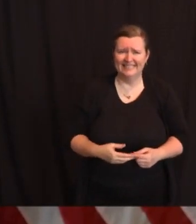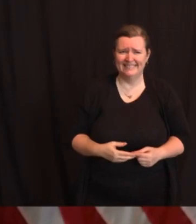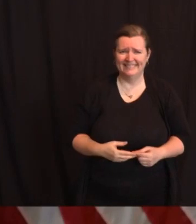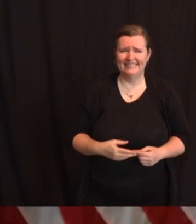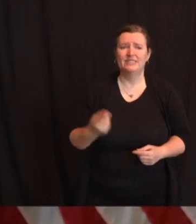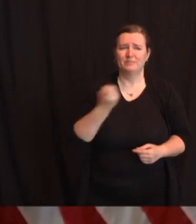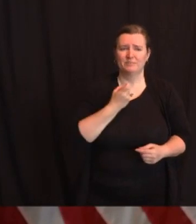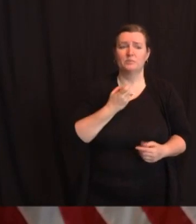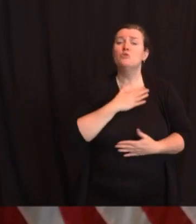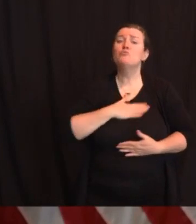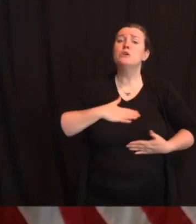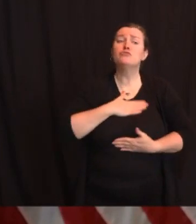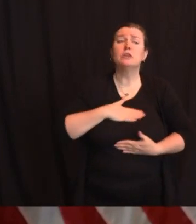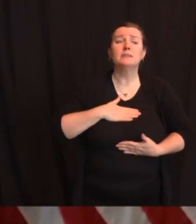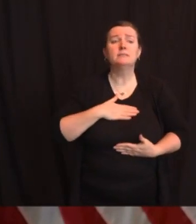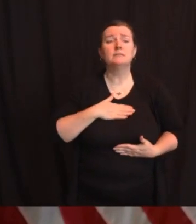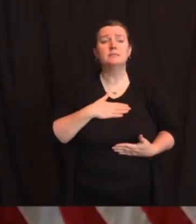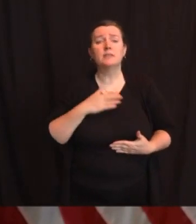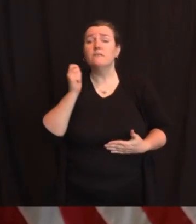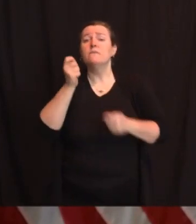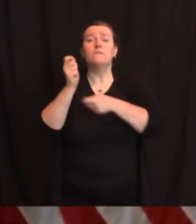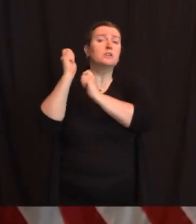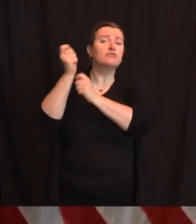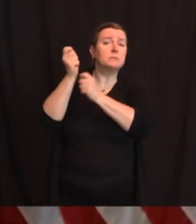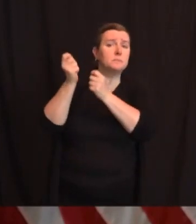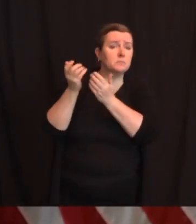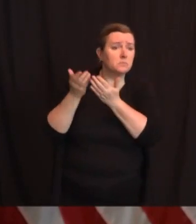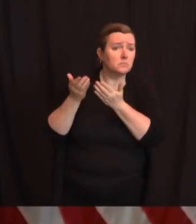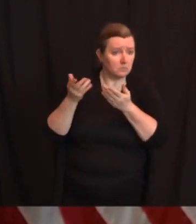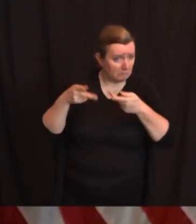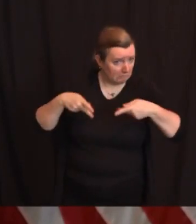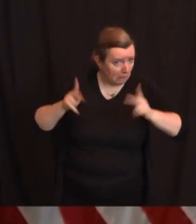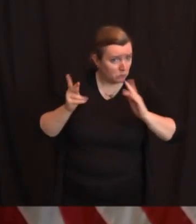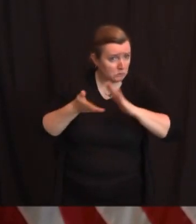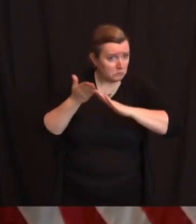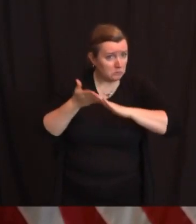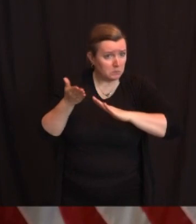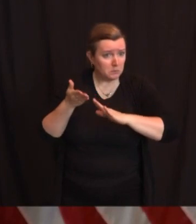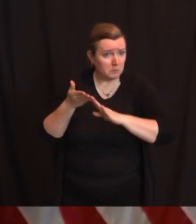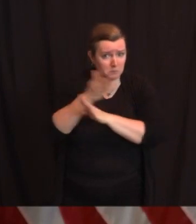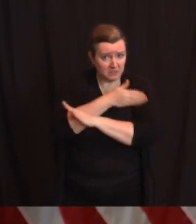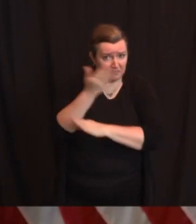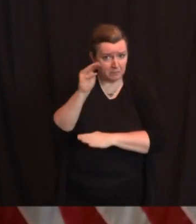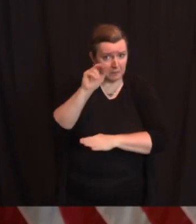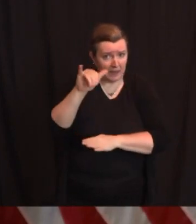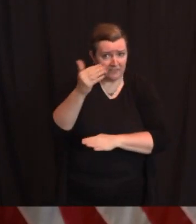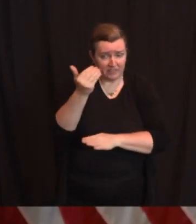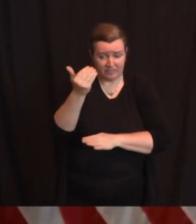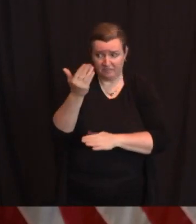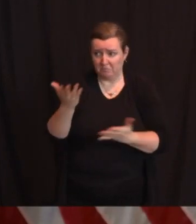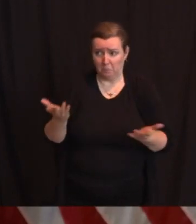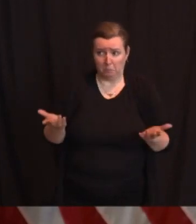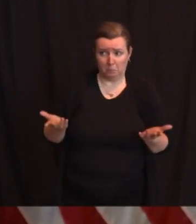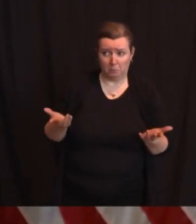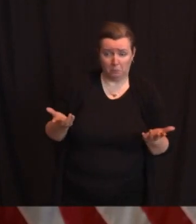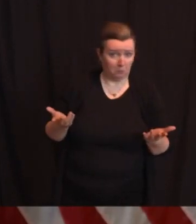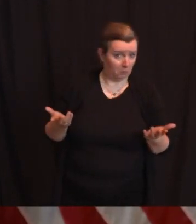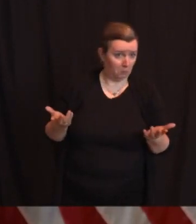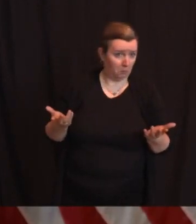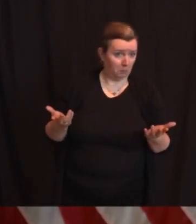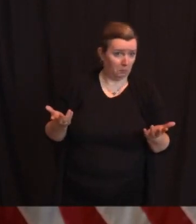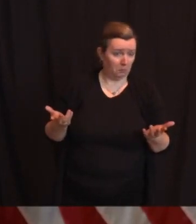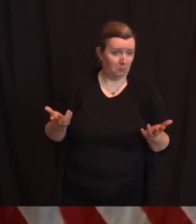15th? Congressional Democrats are introducing a bill to provide aid to states and suspend SALT for 2 years. Your reaction to that? Any idea who